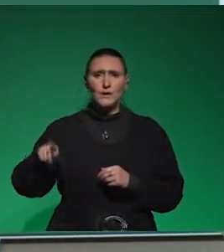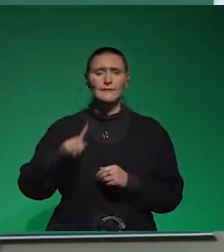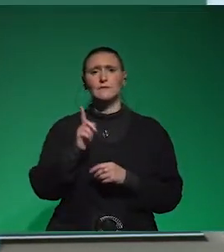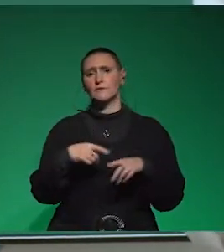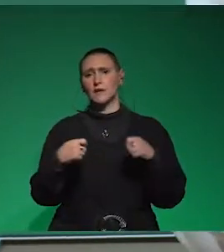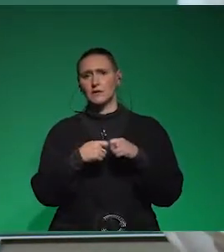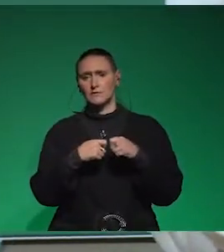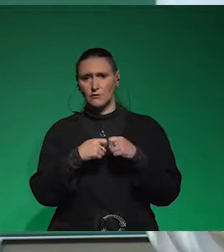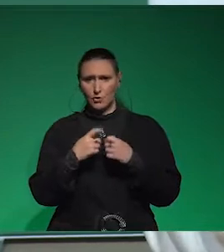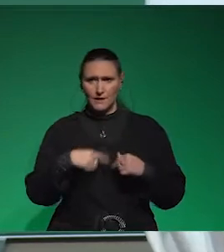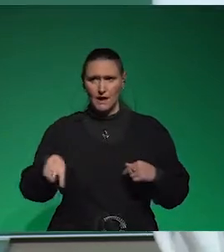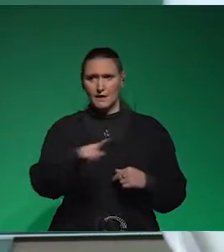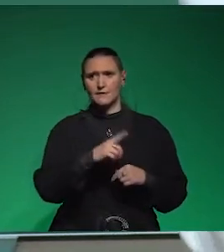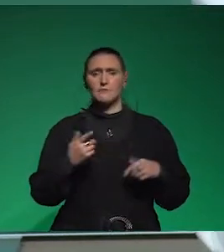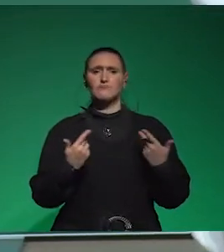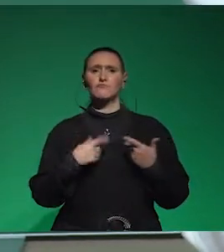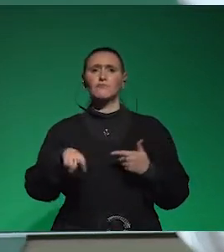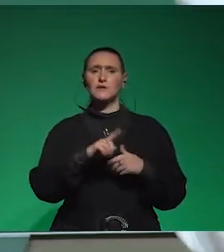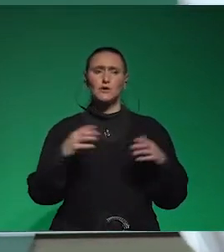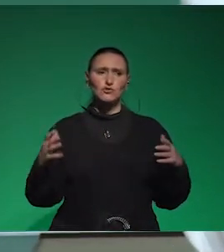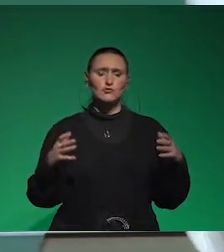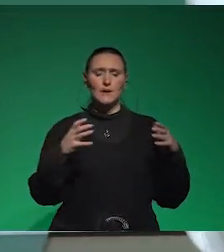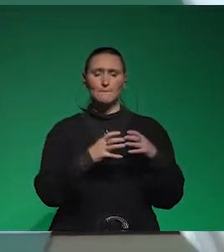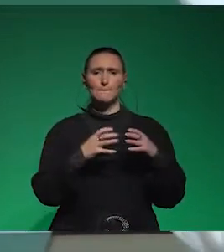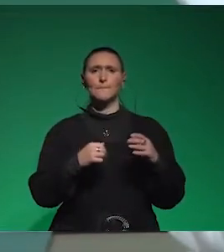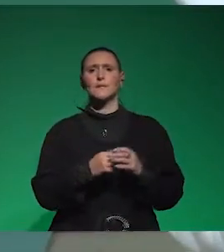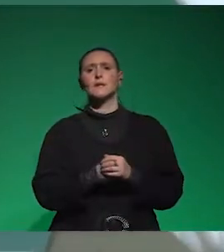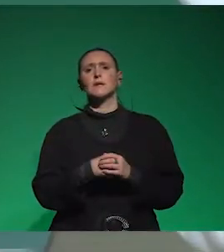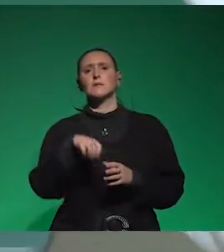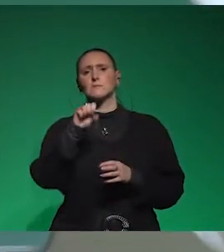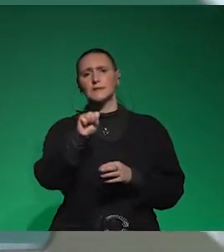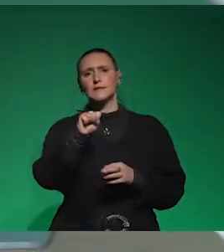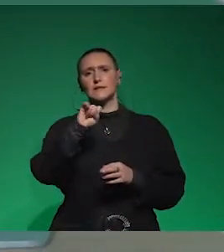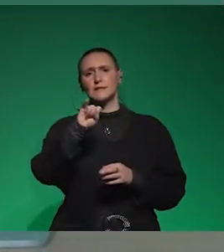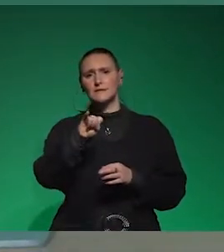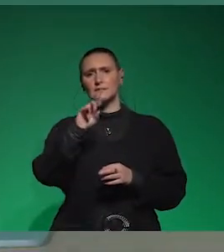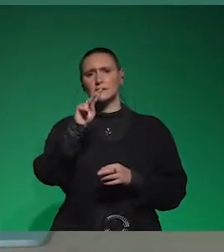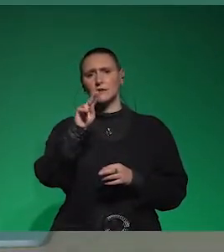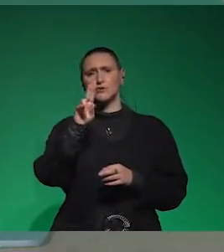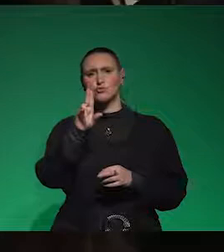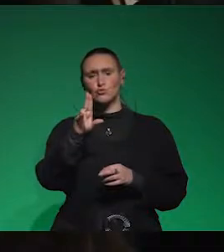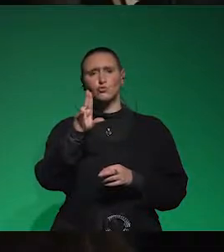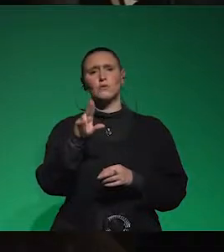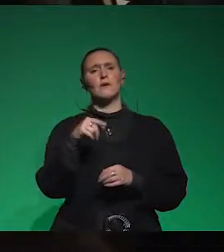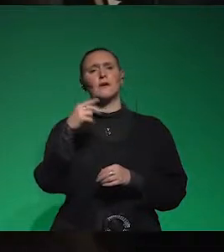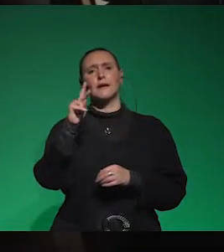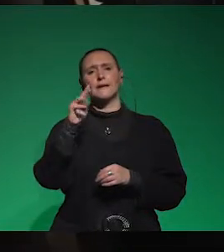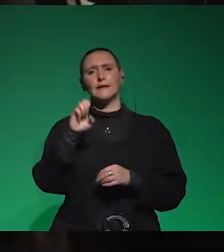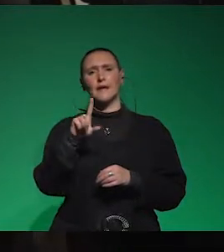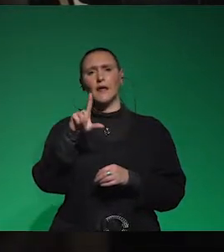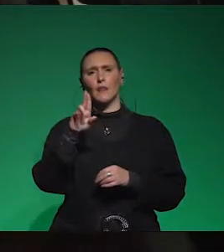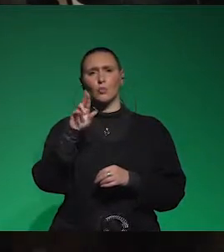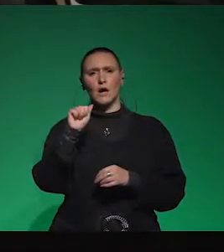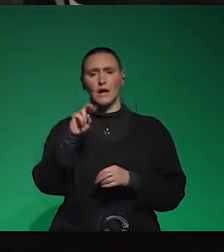also already together with Siko Keluang. And during the next hours, we